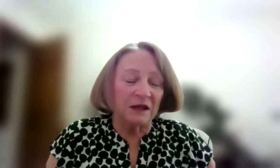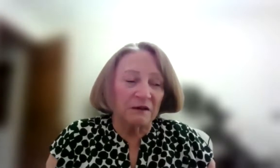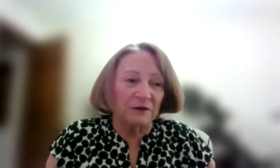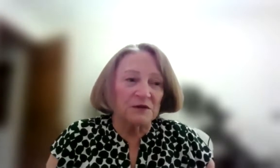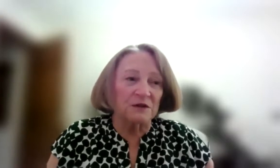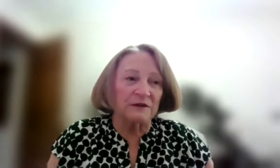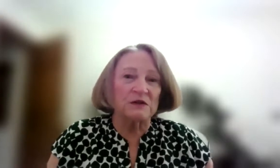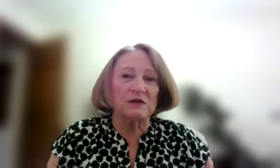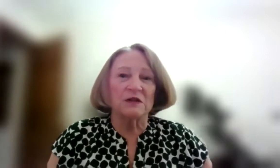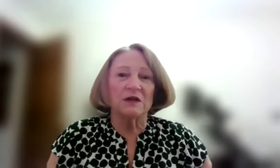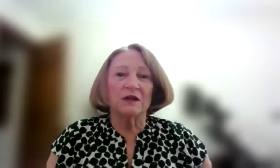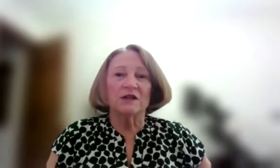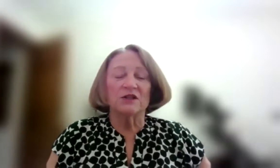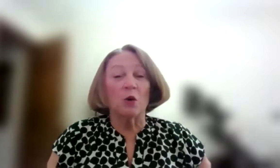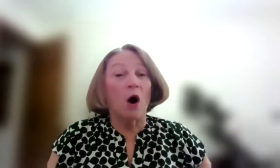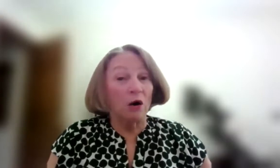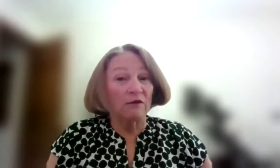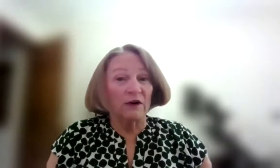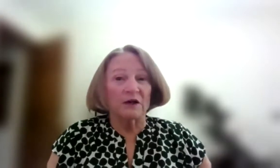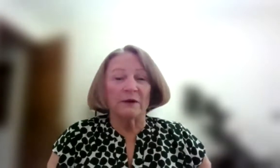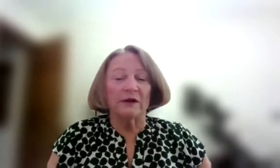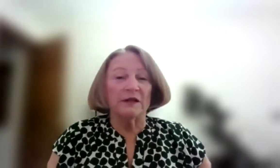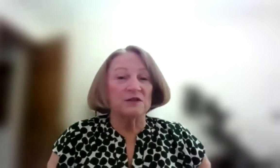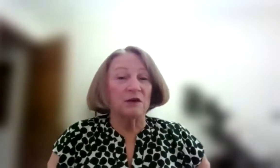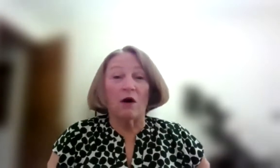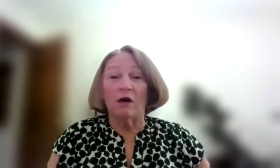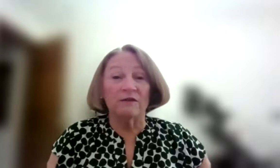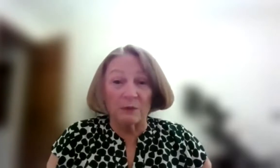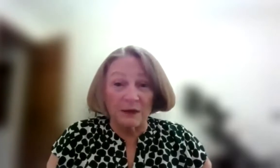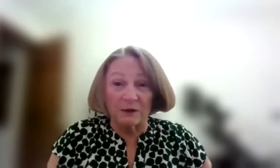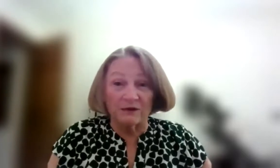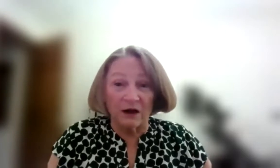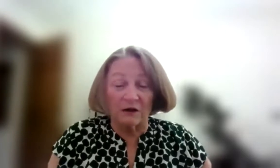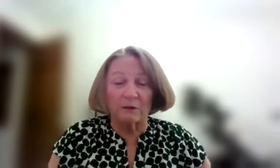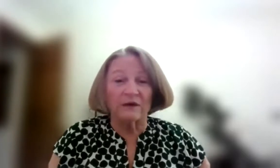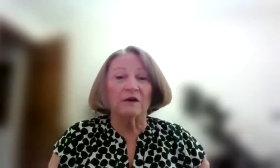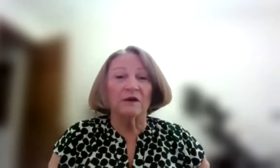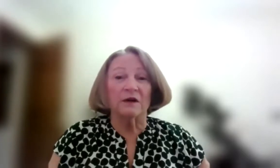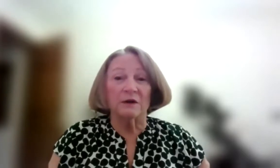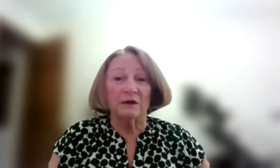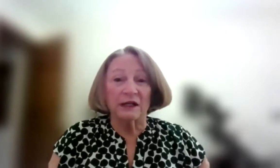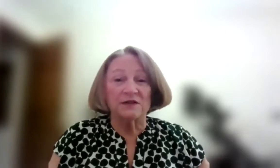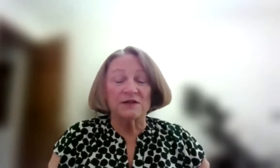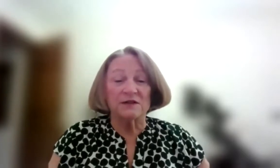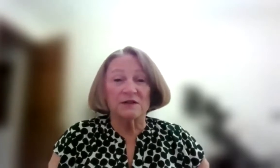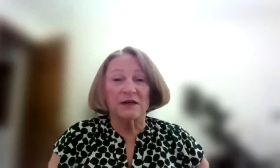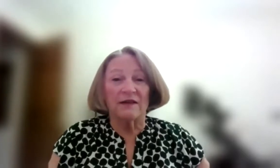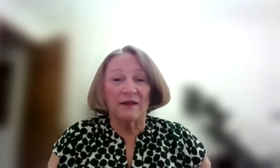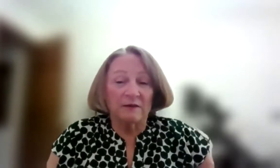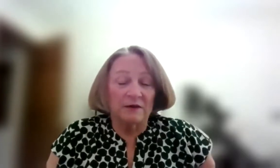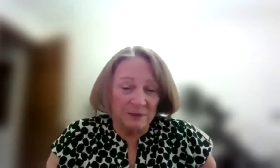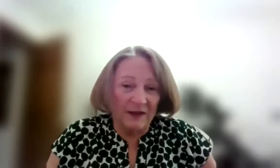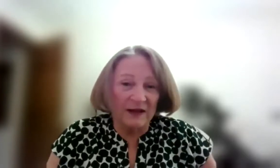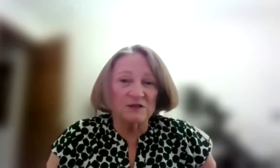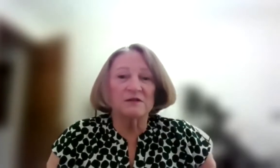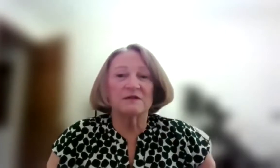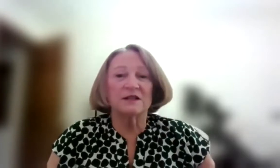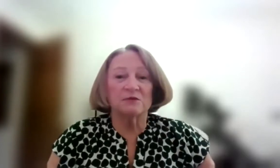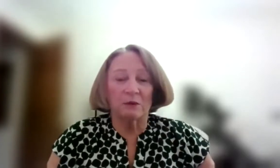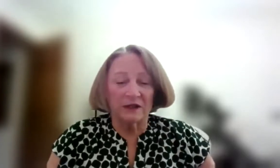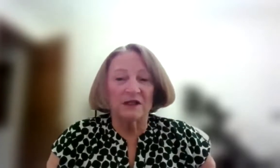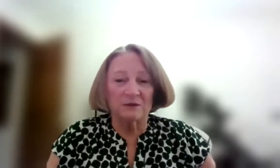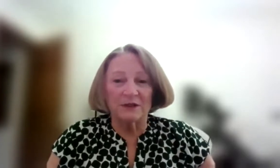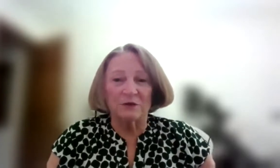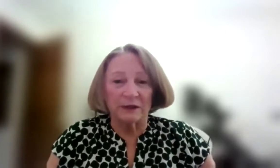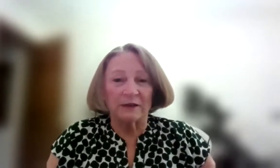providing a meaningful service to all of our communities and all of the people of color within our communities. And to me, that's